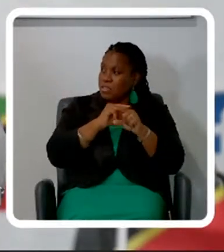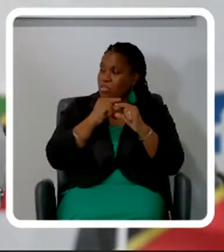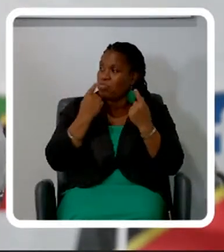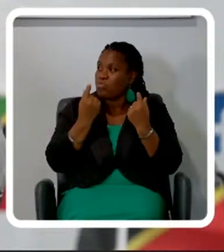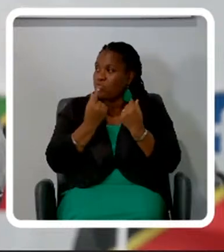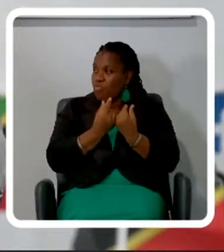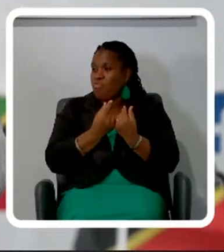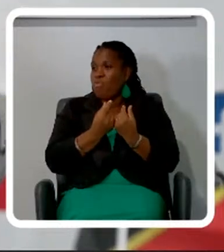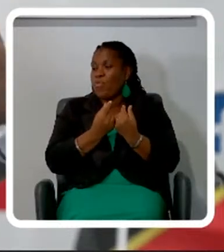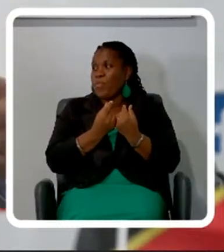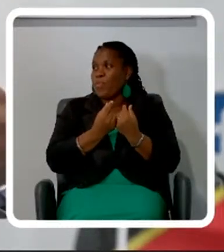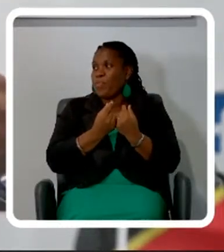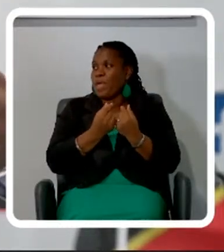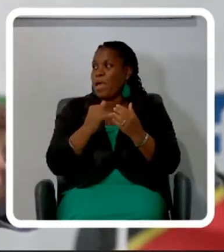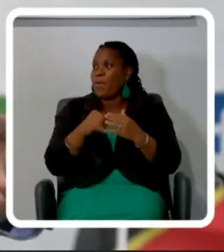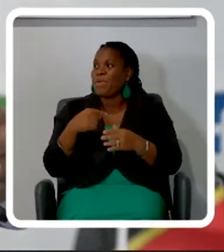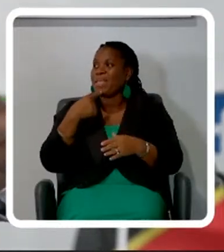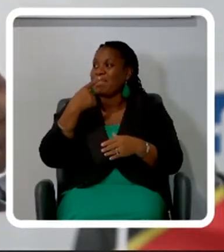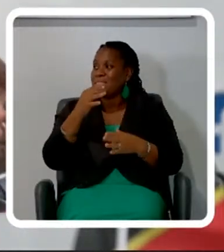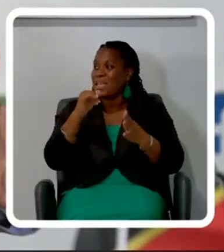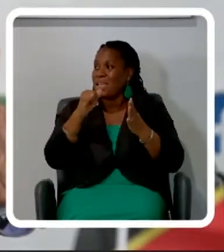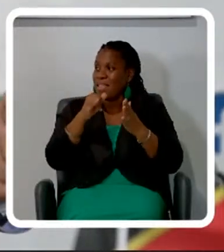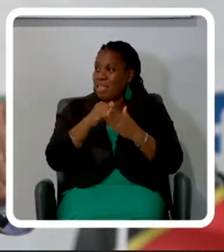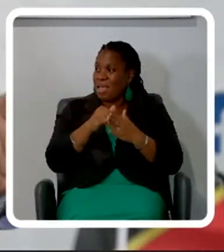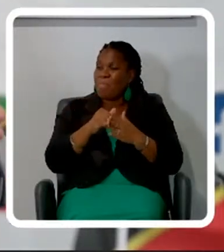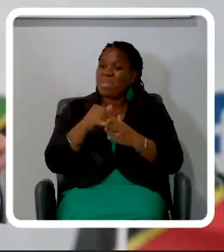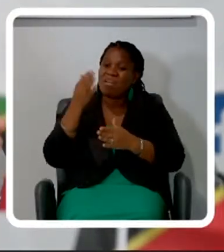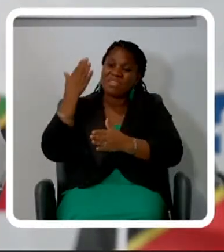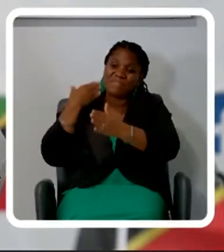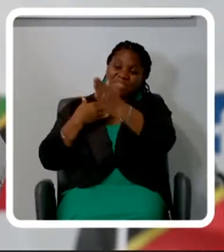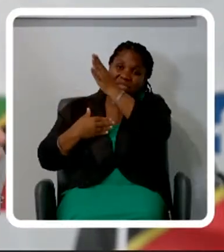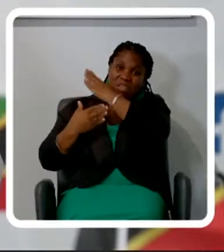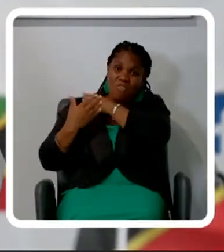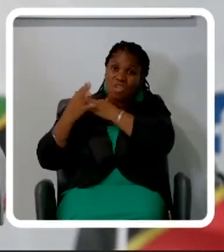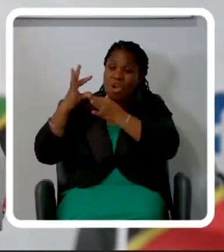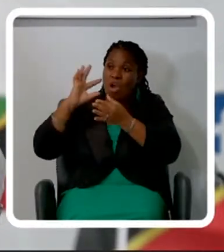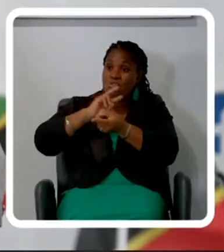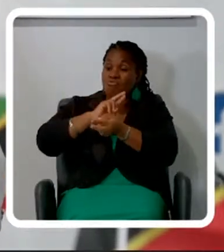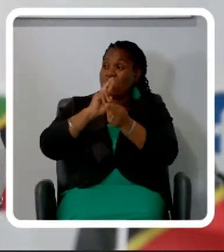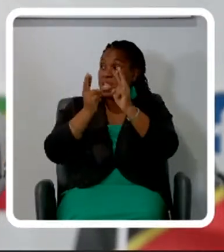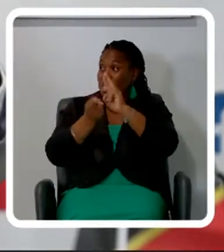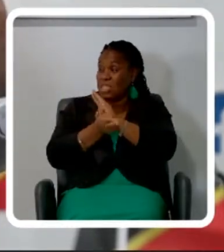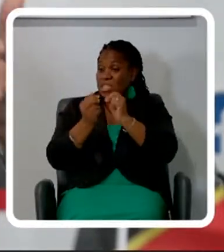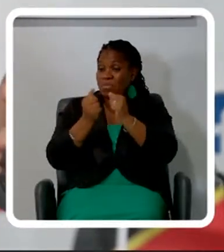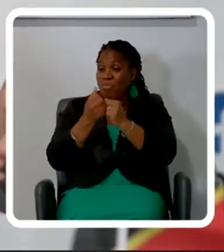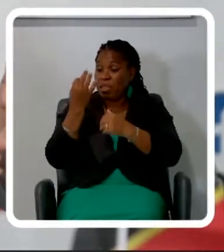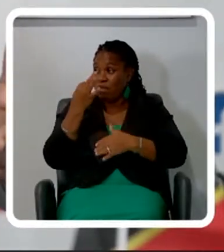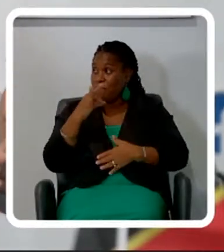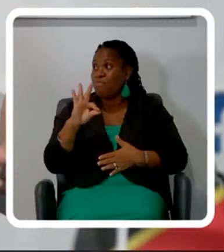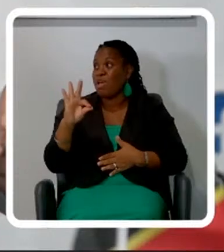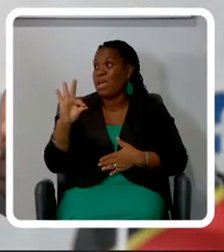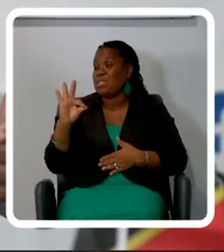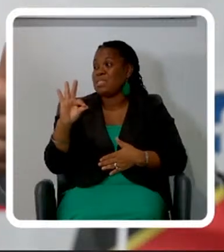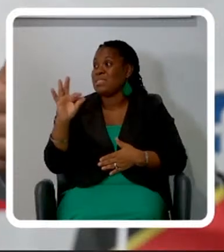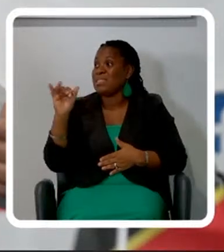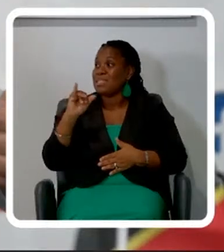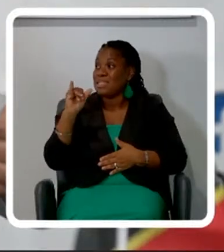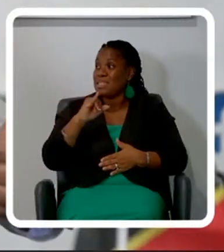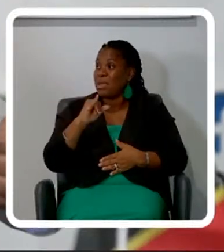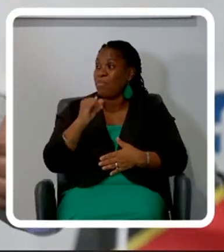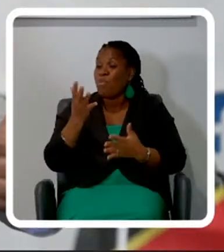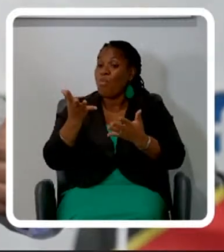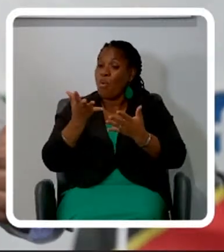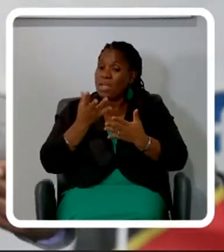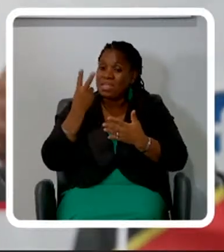know we are saying that because of the historical relationship with France and Haiti, we would also like to